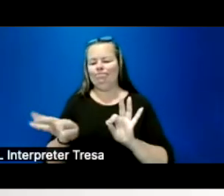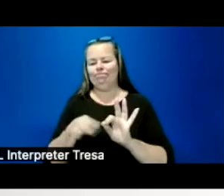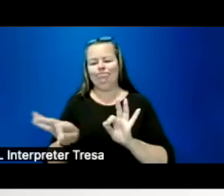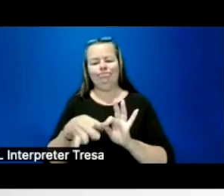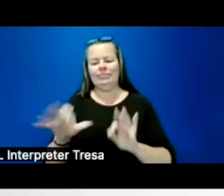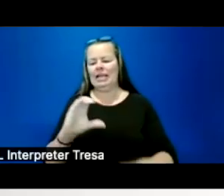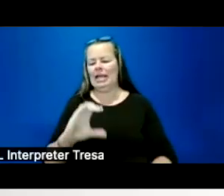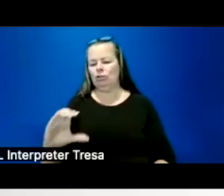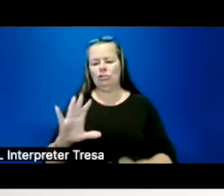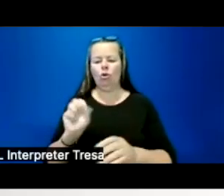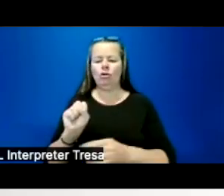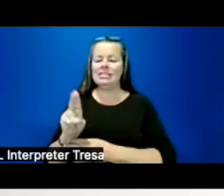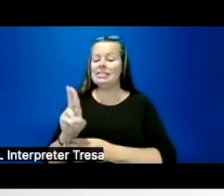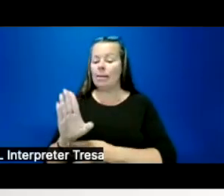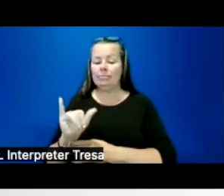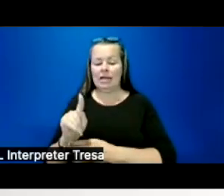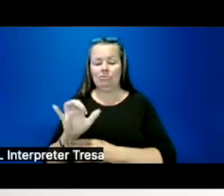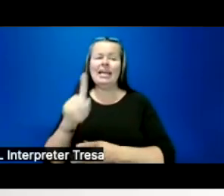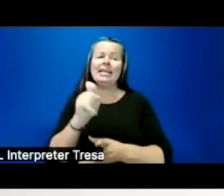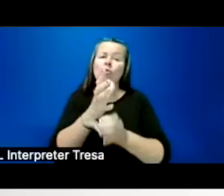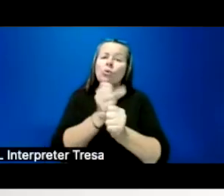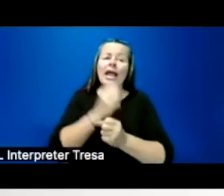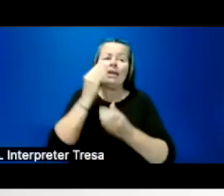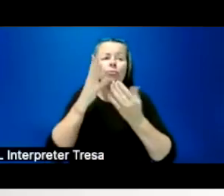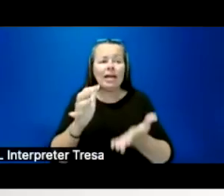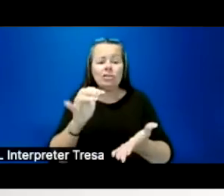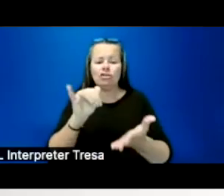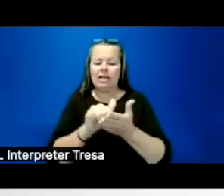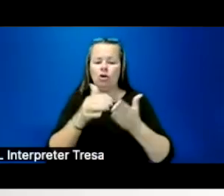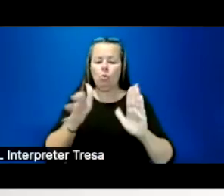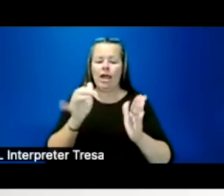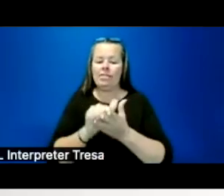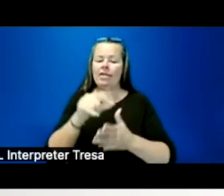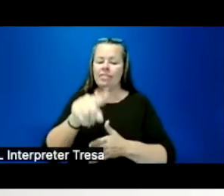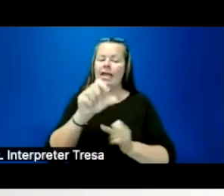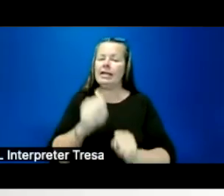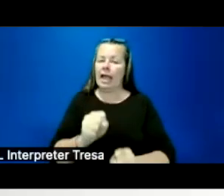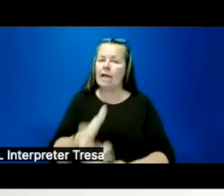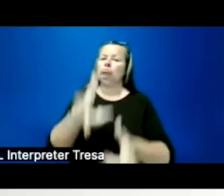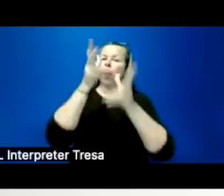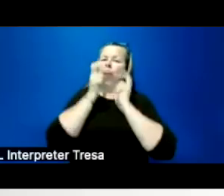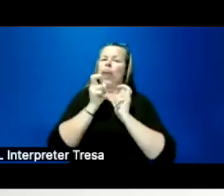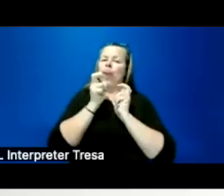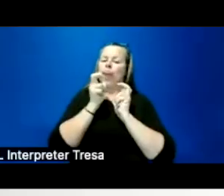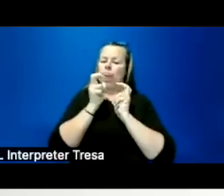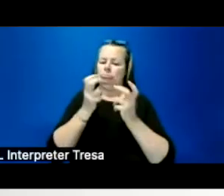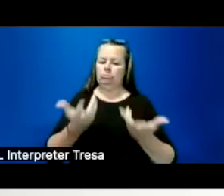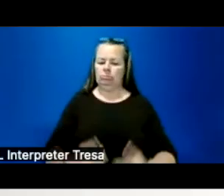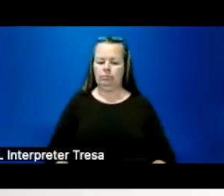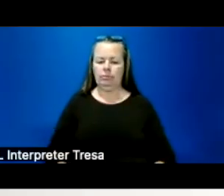to get information in the way that they can consume it best, right? Yeah, so I work for the